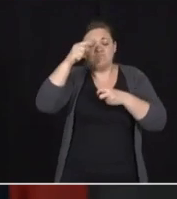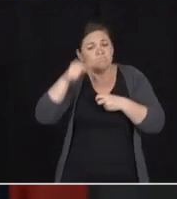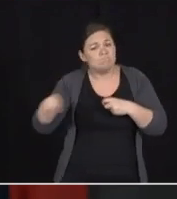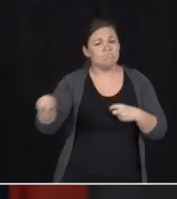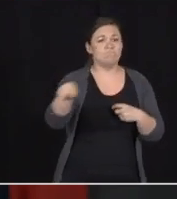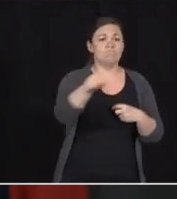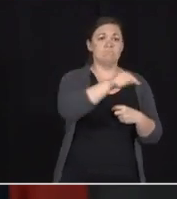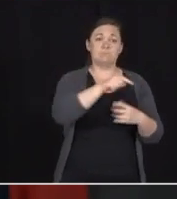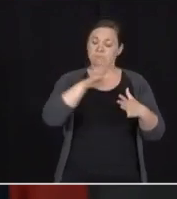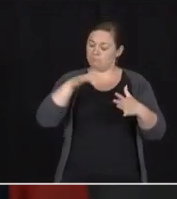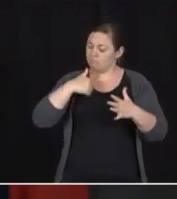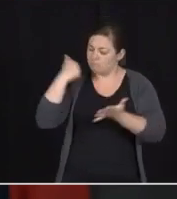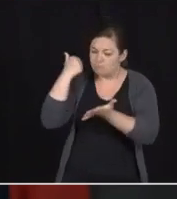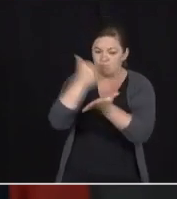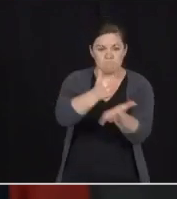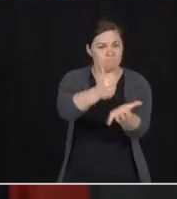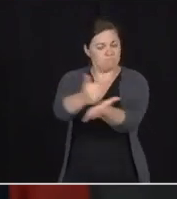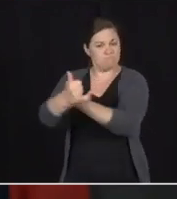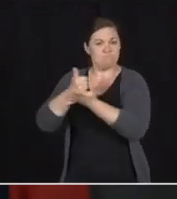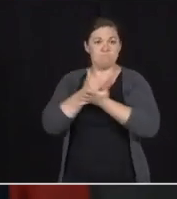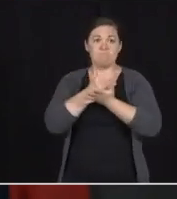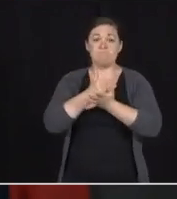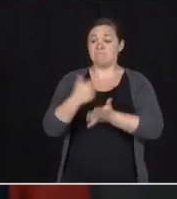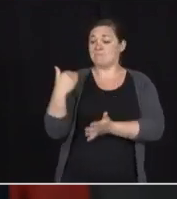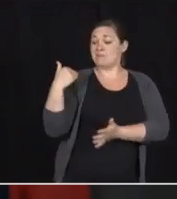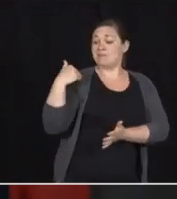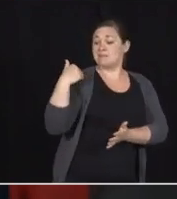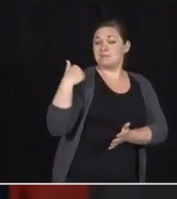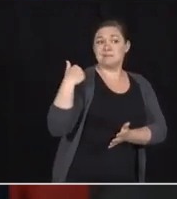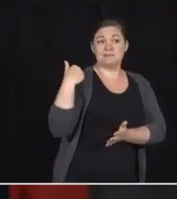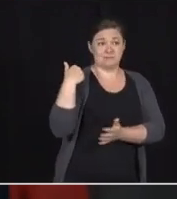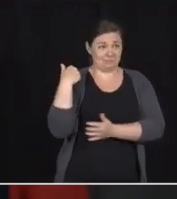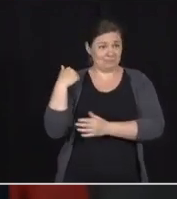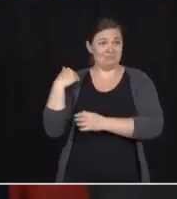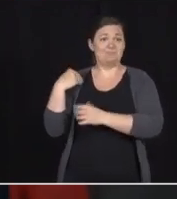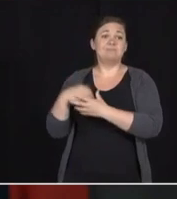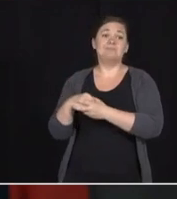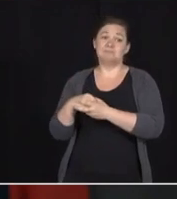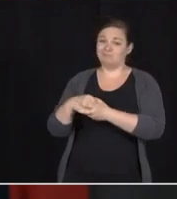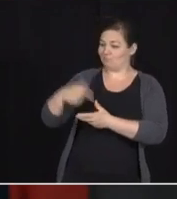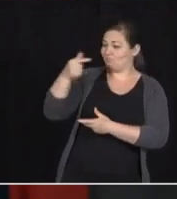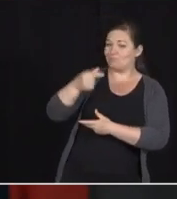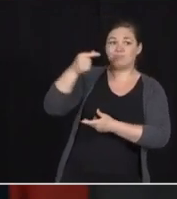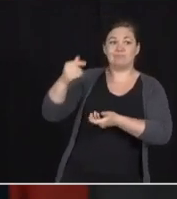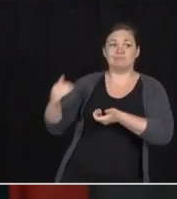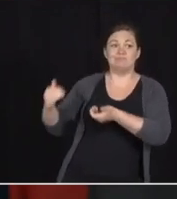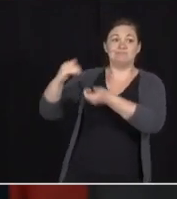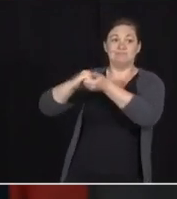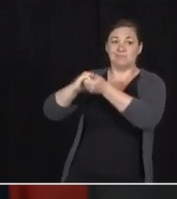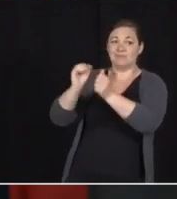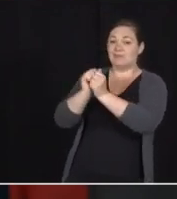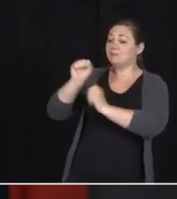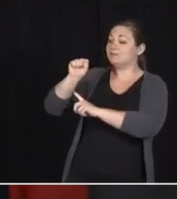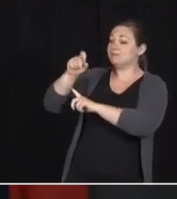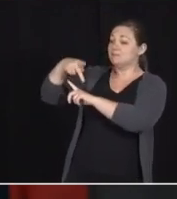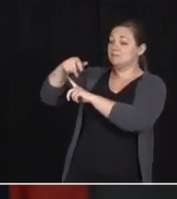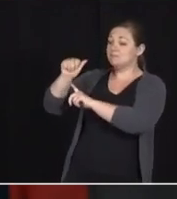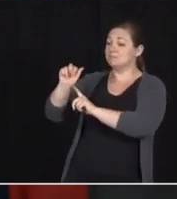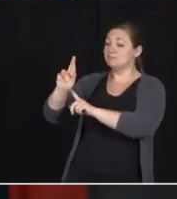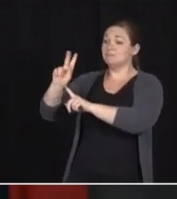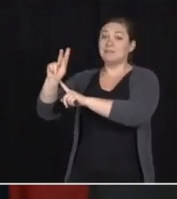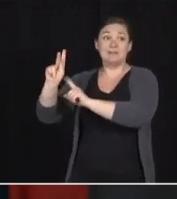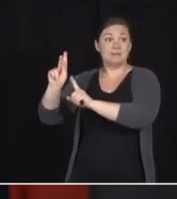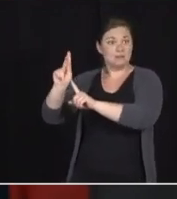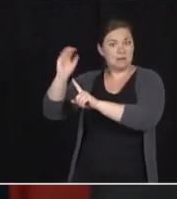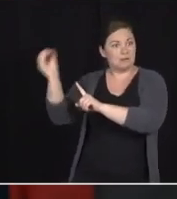help. In April, our government partnered with Spark Ontario. We invested $100,000